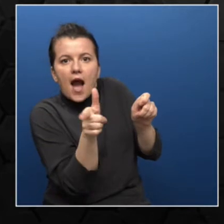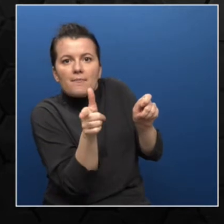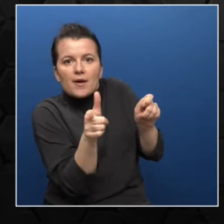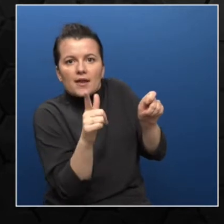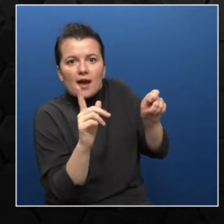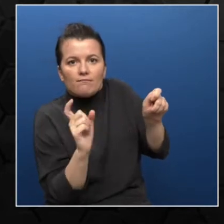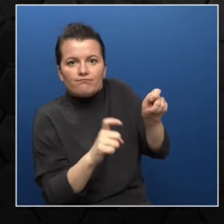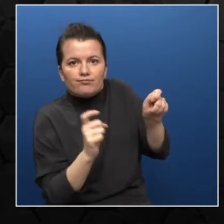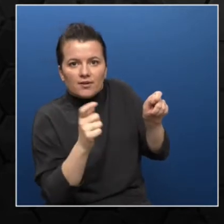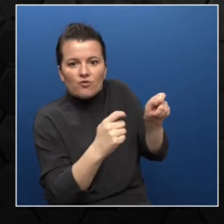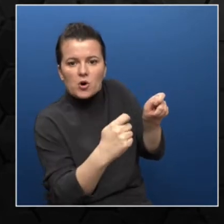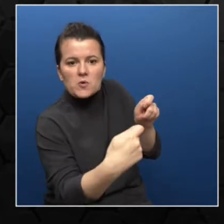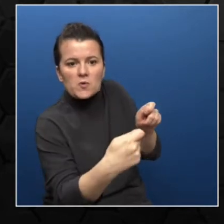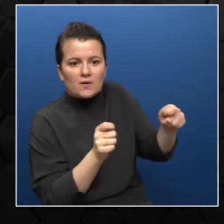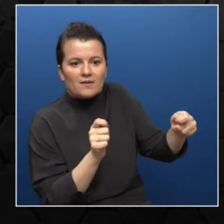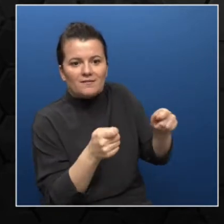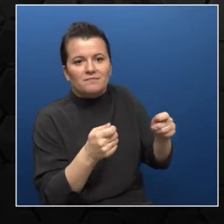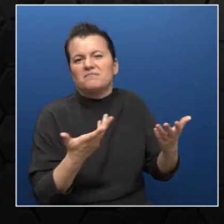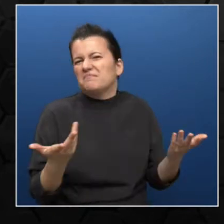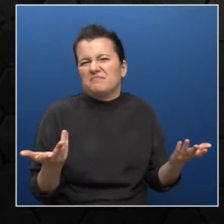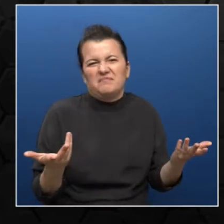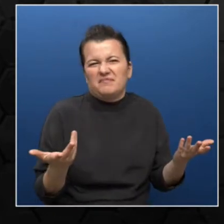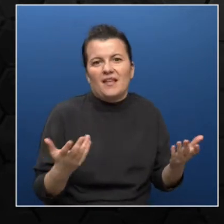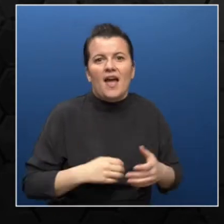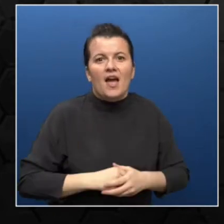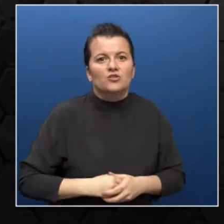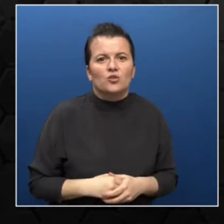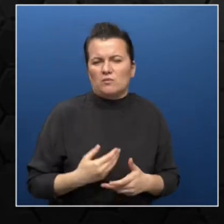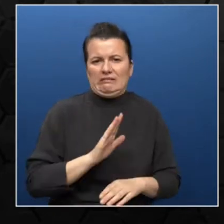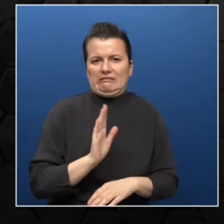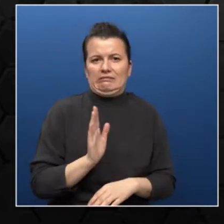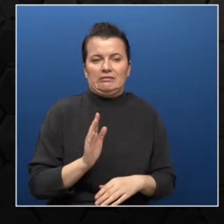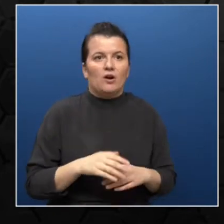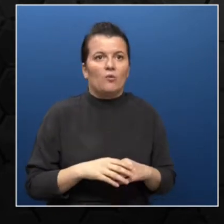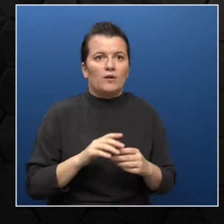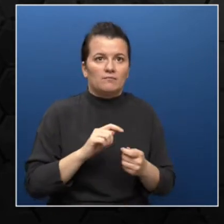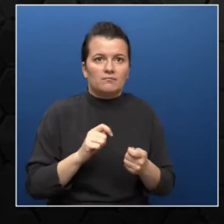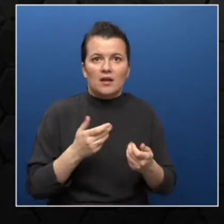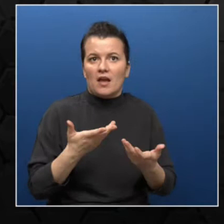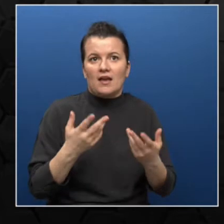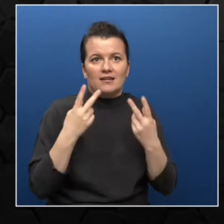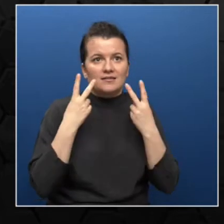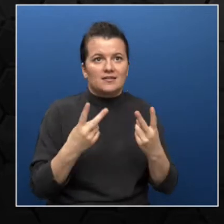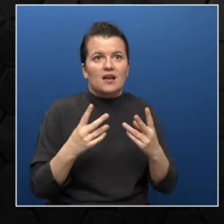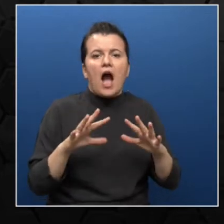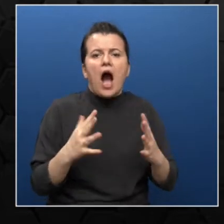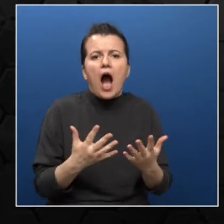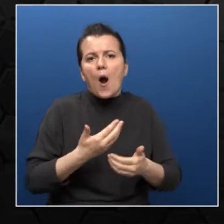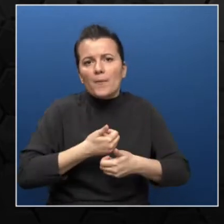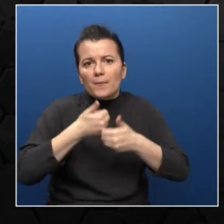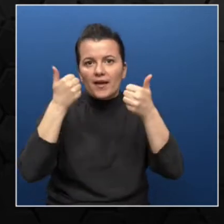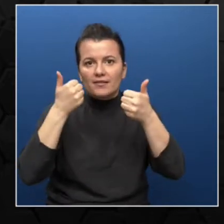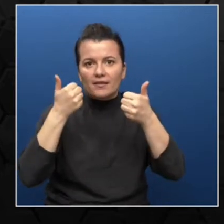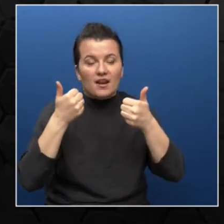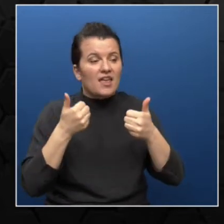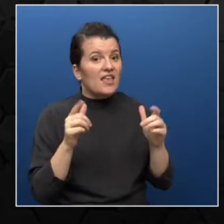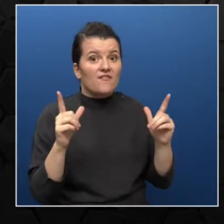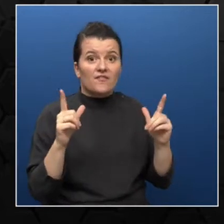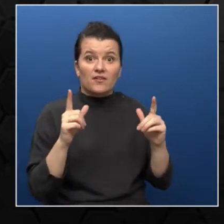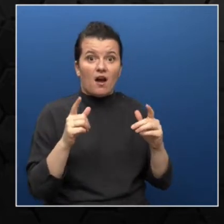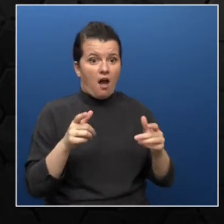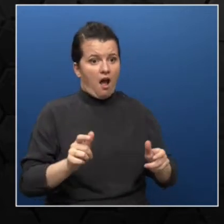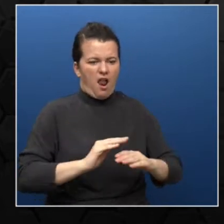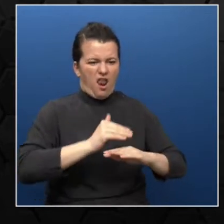classification. So in order to do that and have a good experience out of it is to have smaller devices running